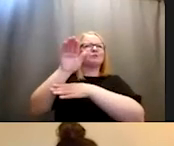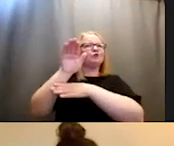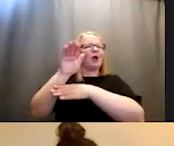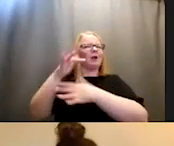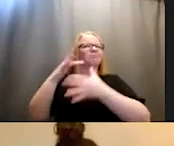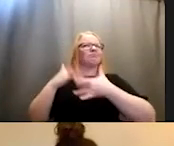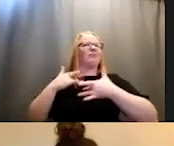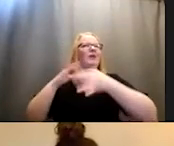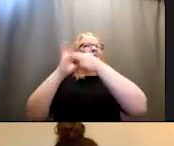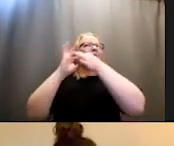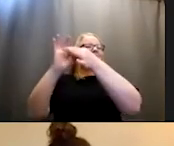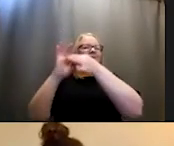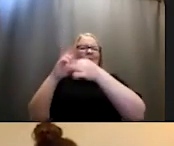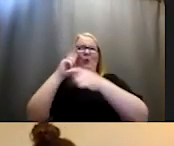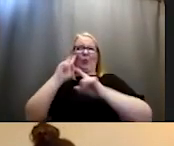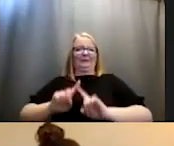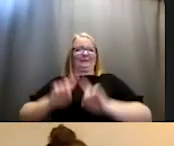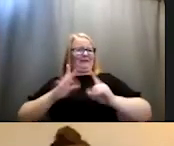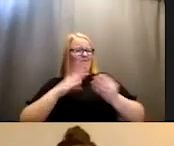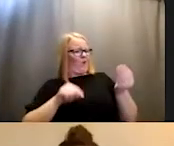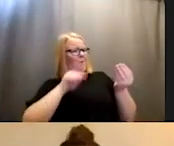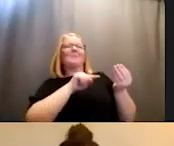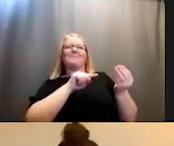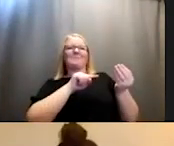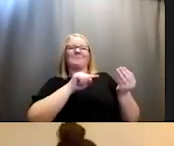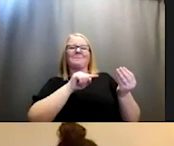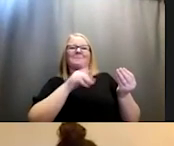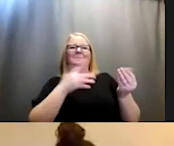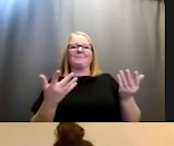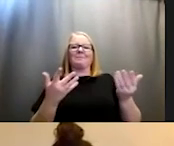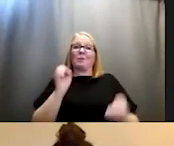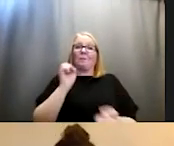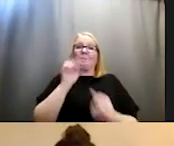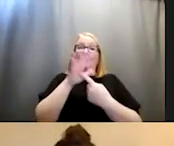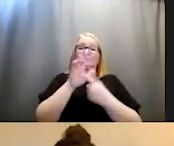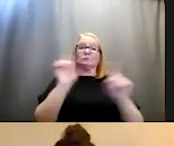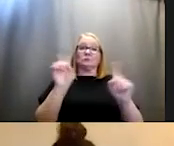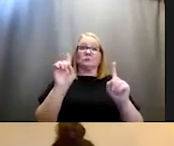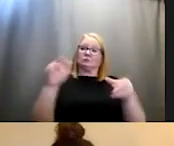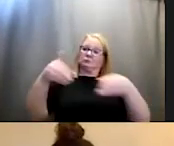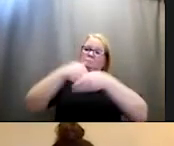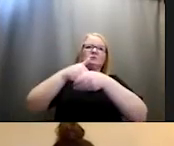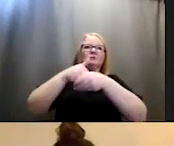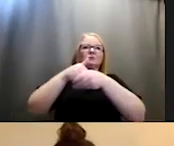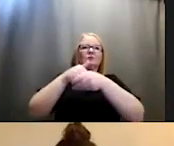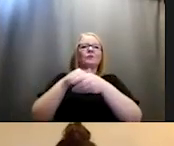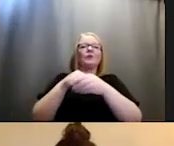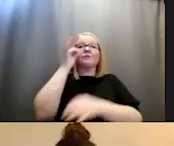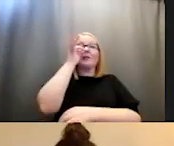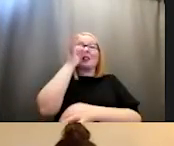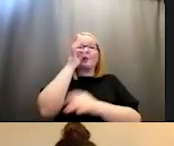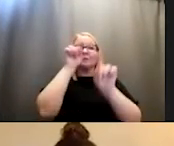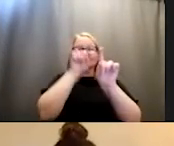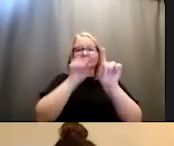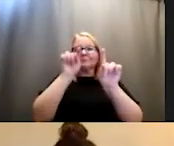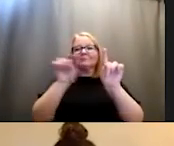and looked really different from what had gone before. Also very important is the incorporation of the very famous Daisy logo, which you can see